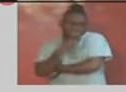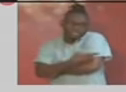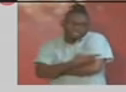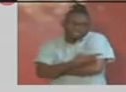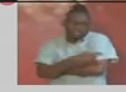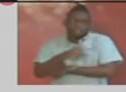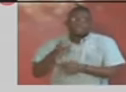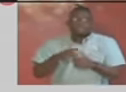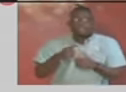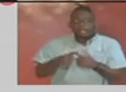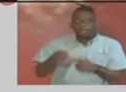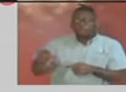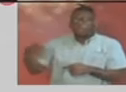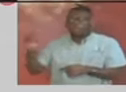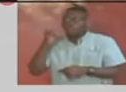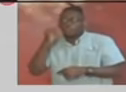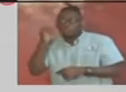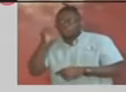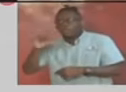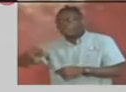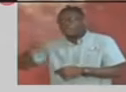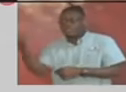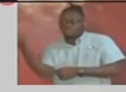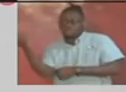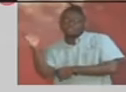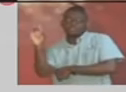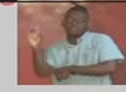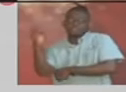as best as we can. By way of an update